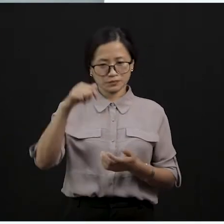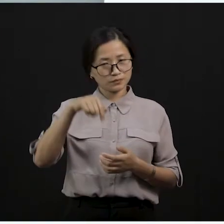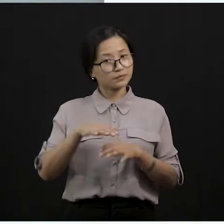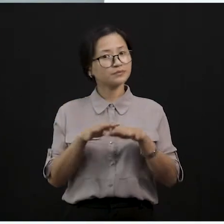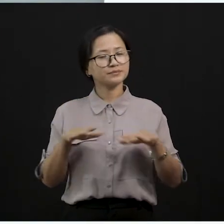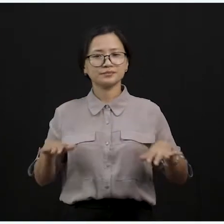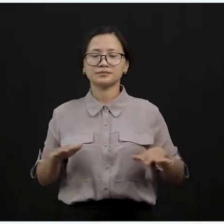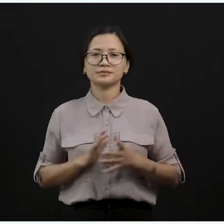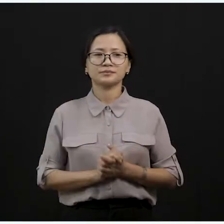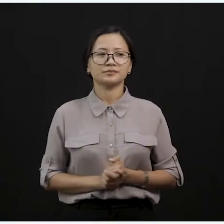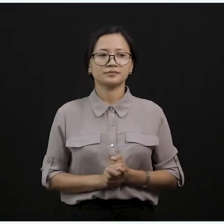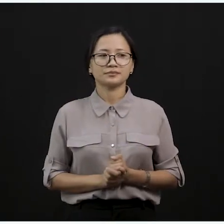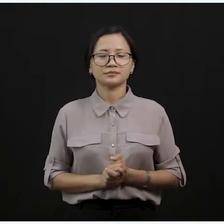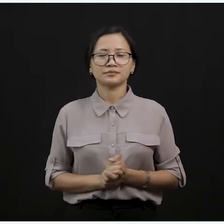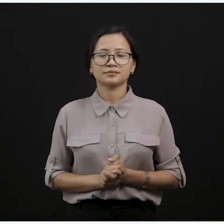students,